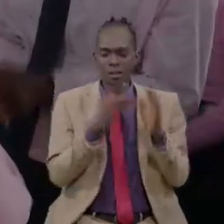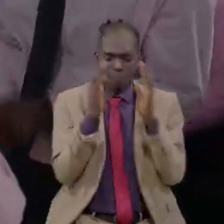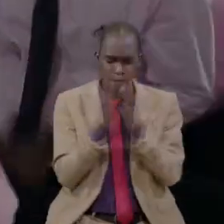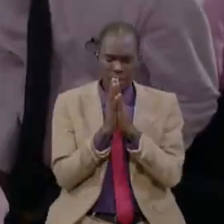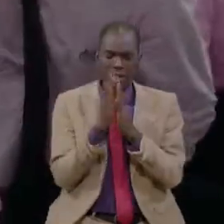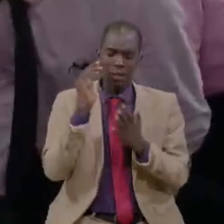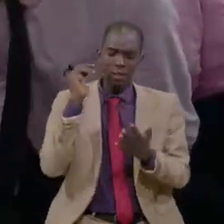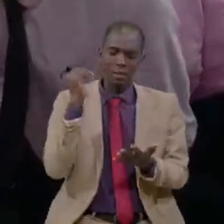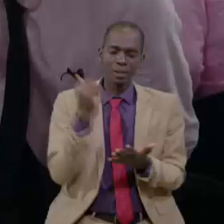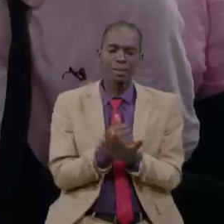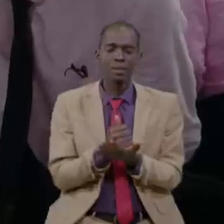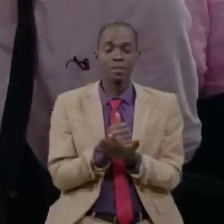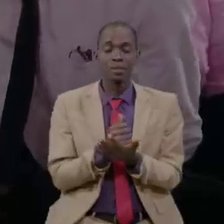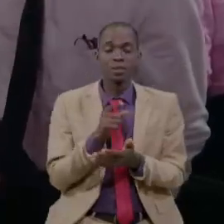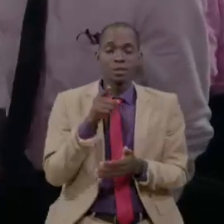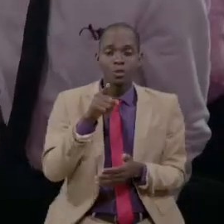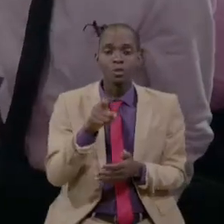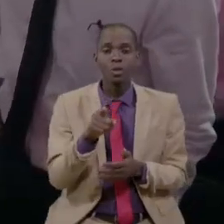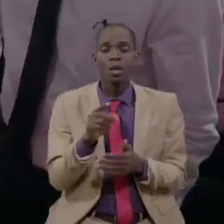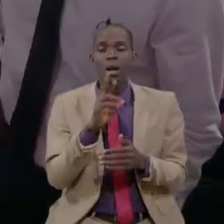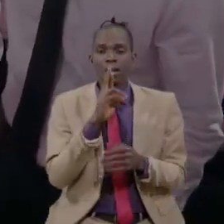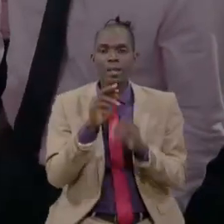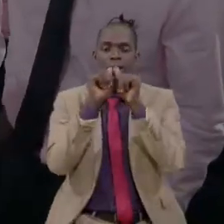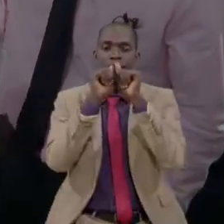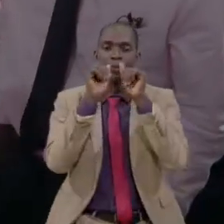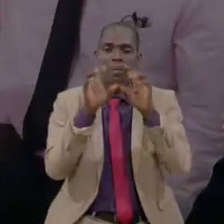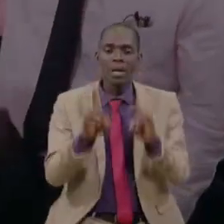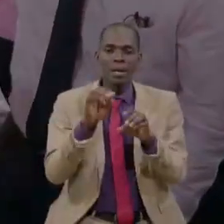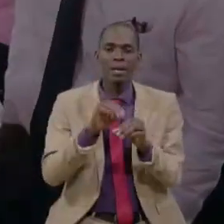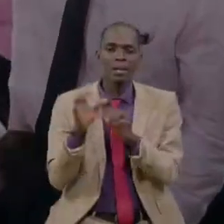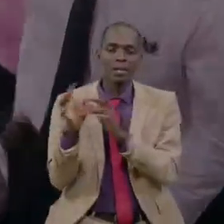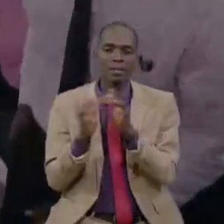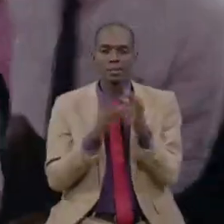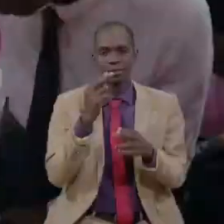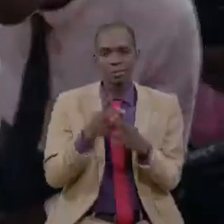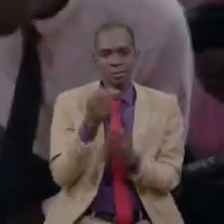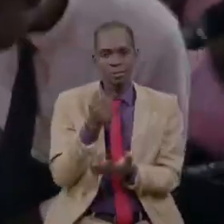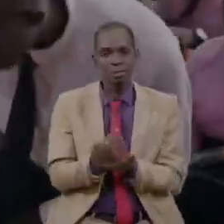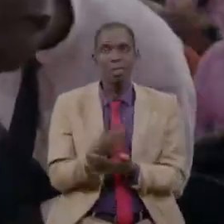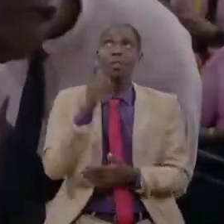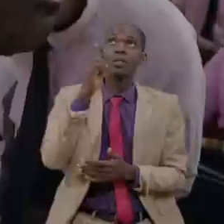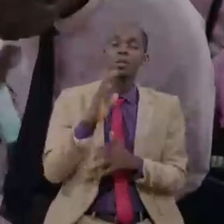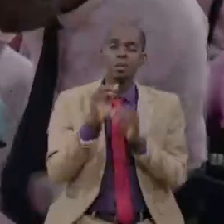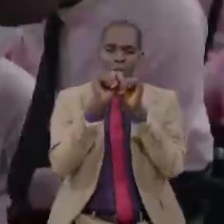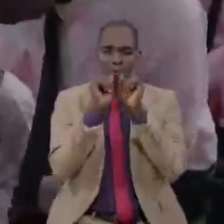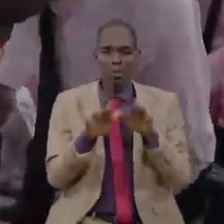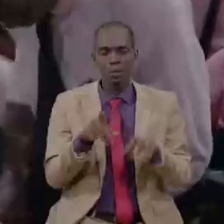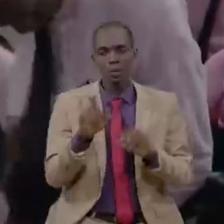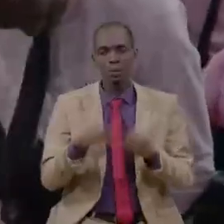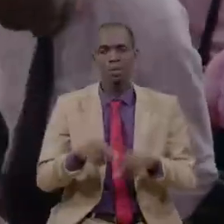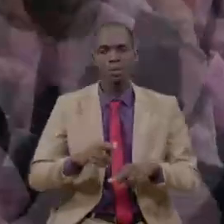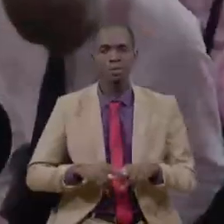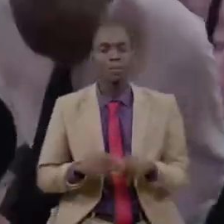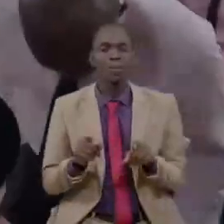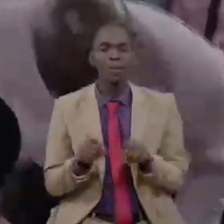You are blessed. God bless you. You can sit down. As we round up